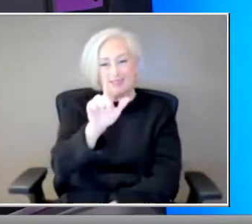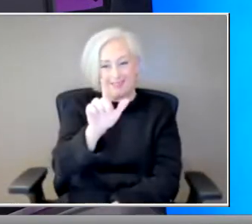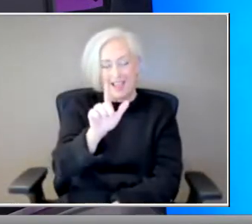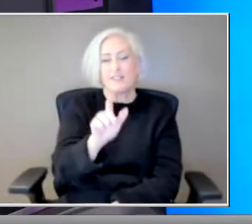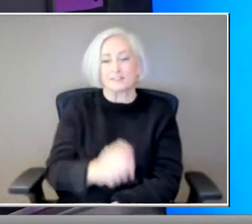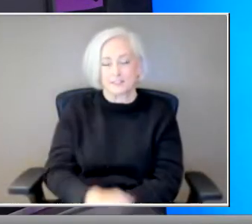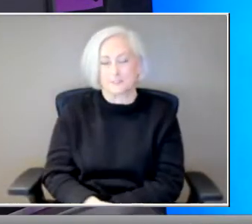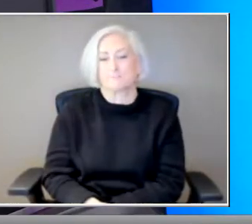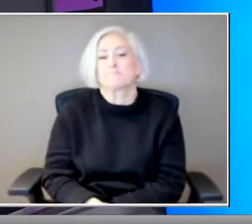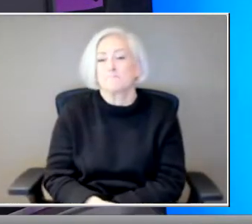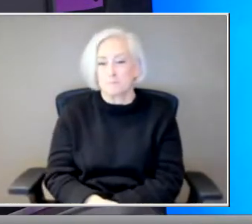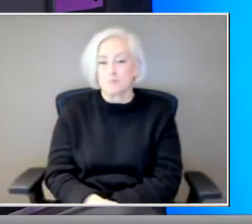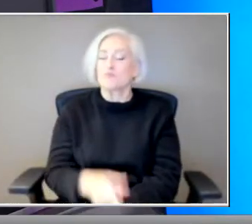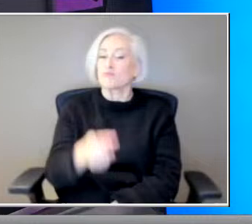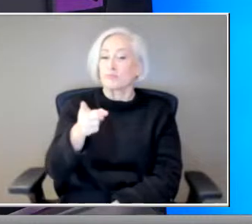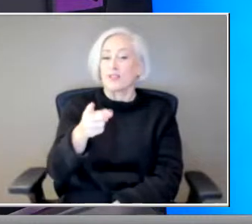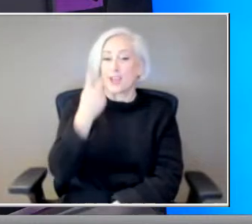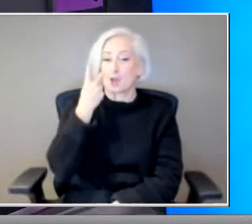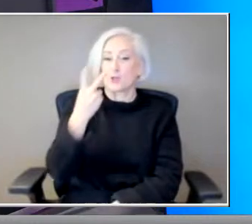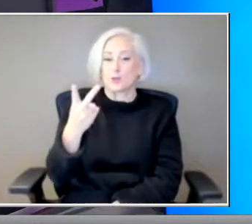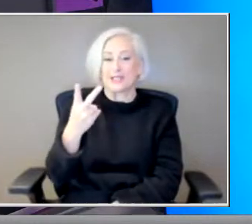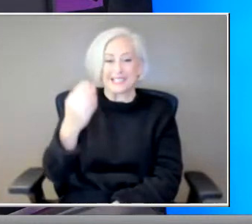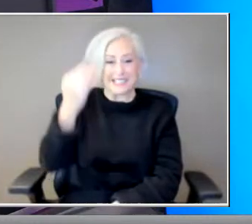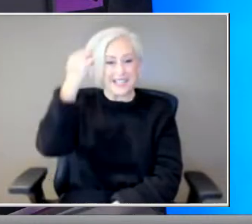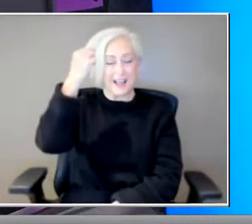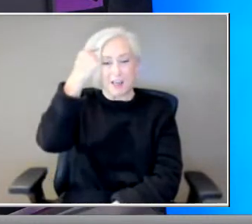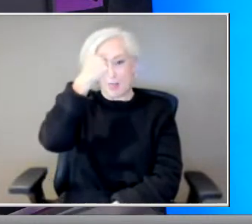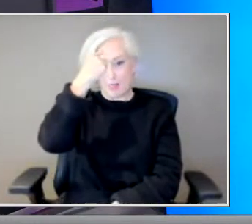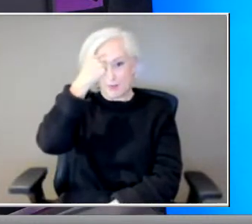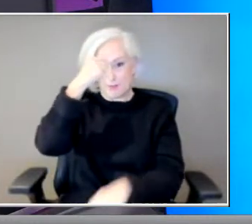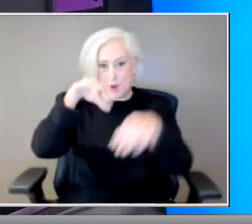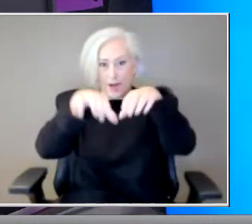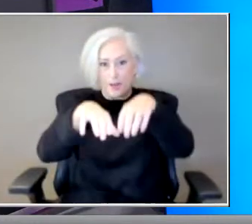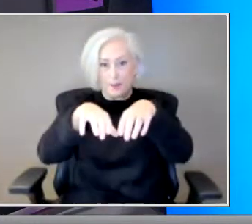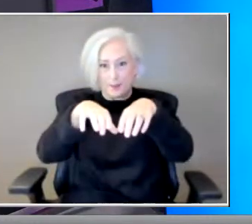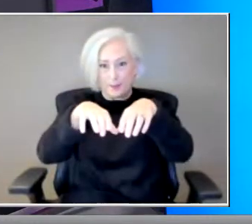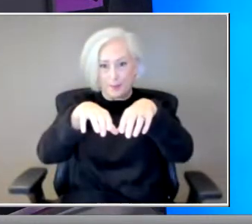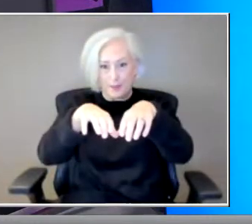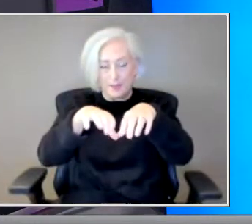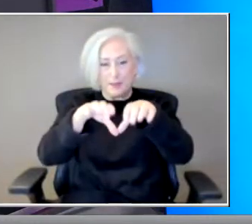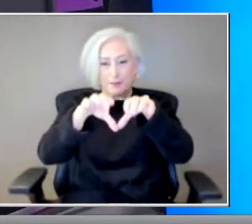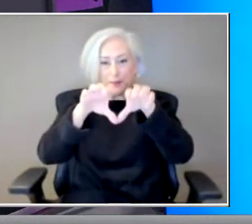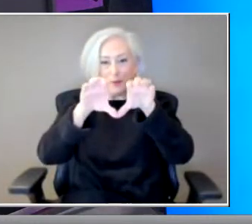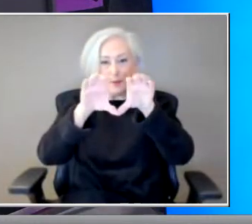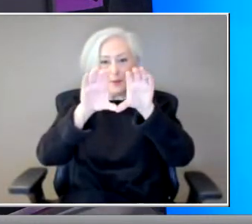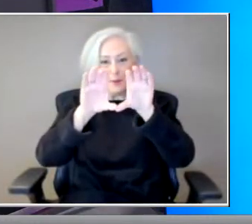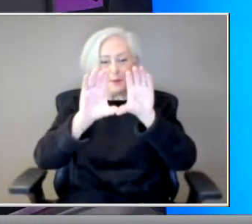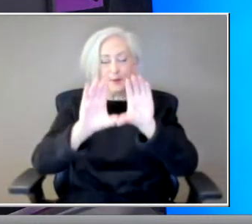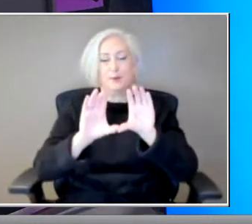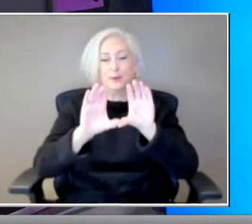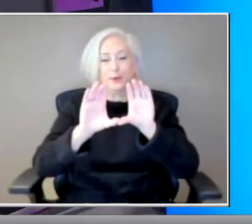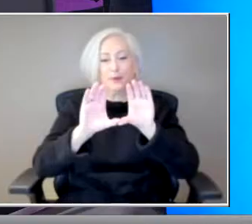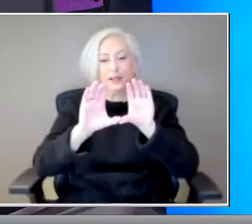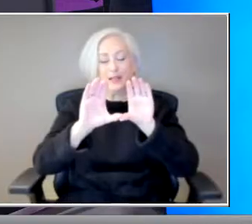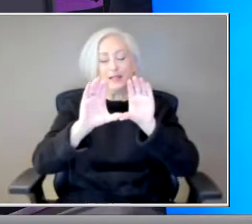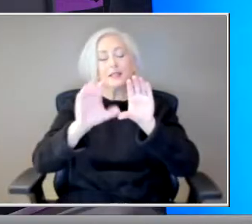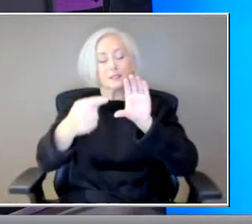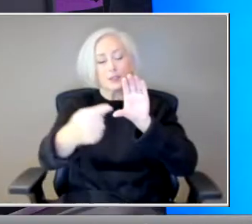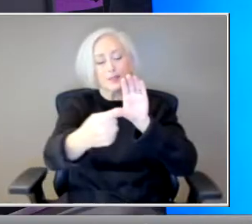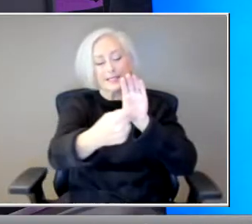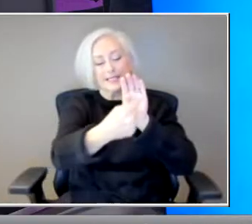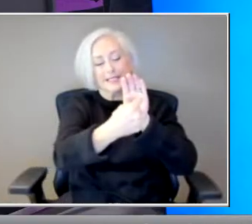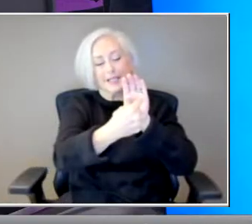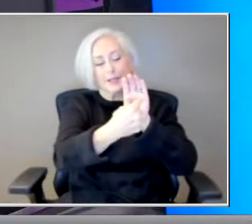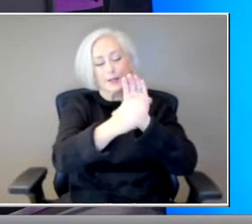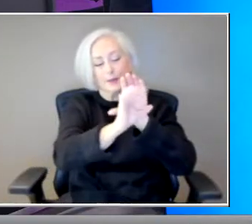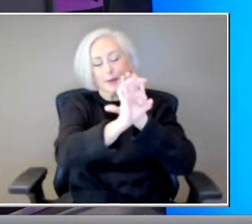his temple. Yeah, right here you can see that. So fortunately, just that tiny area. Again, if we had not removed the clot, again,